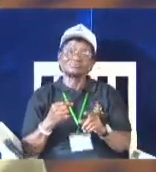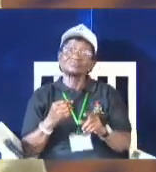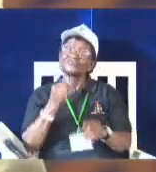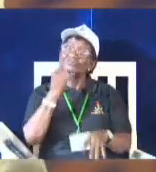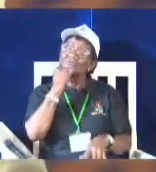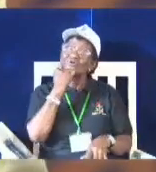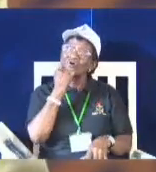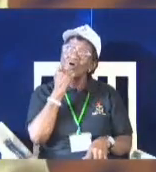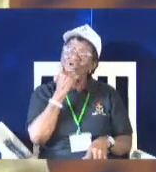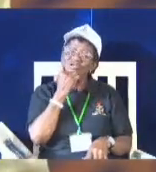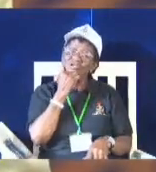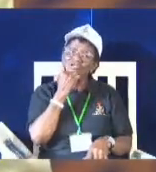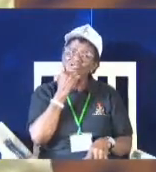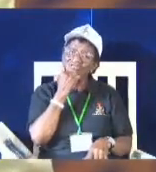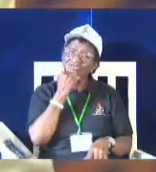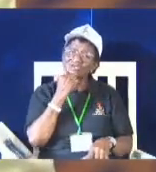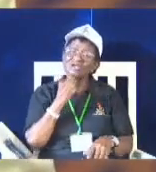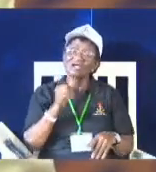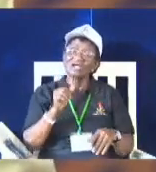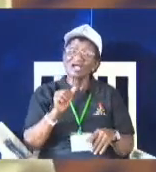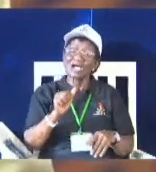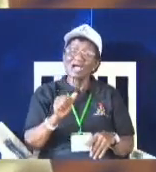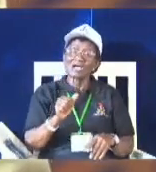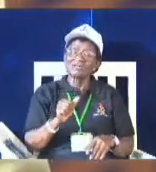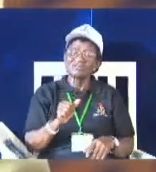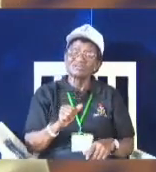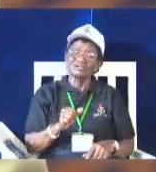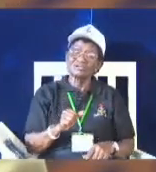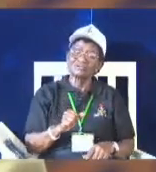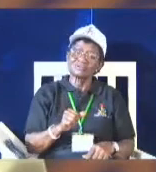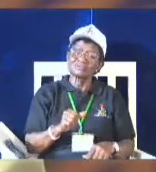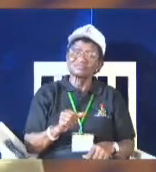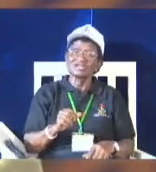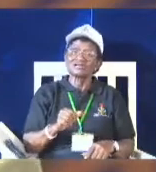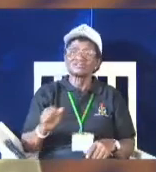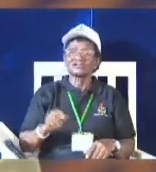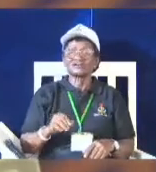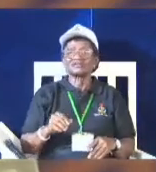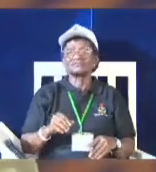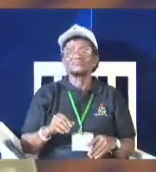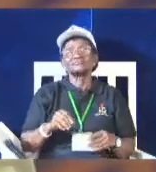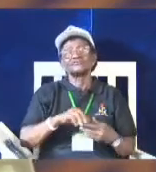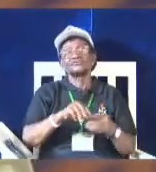wrong association, wrong company.